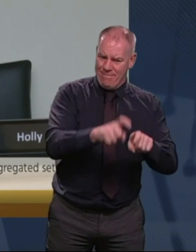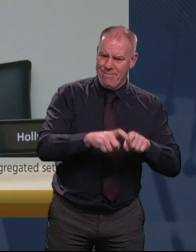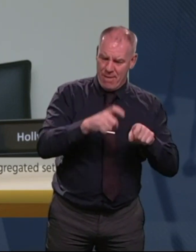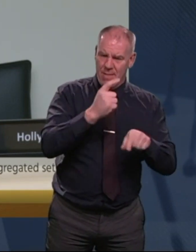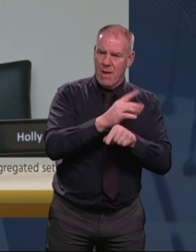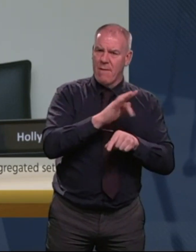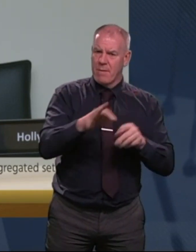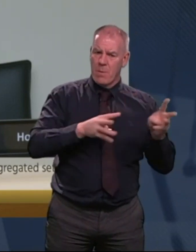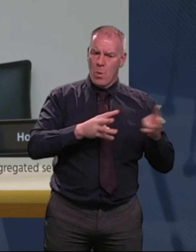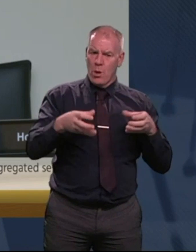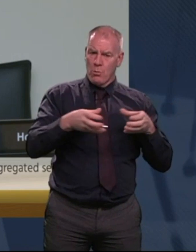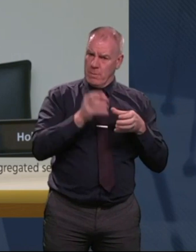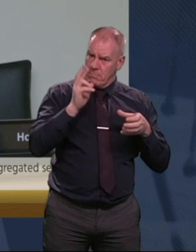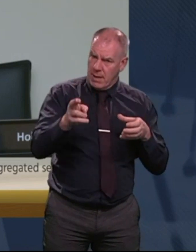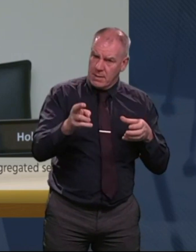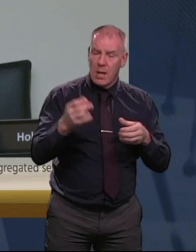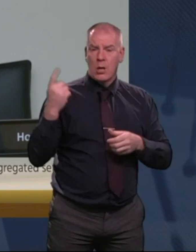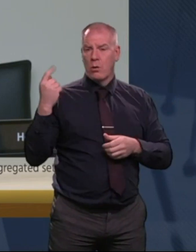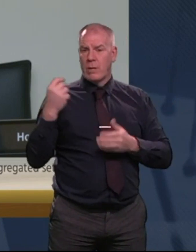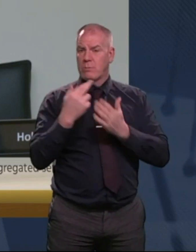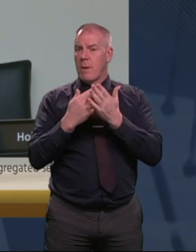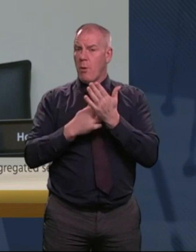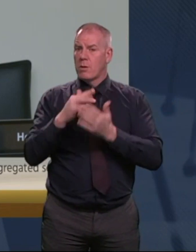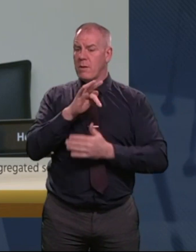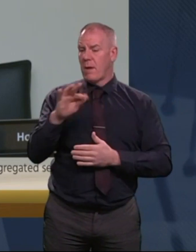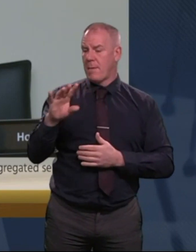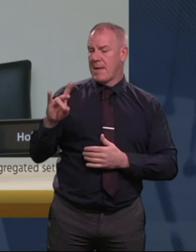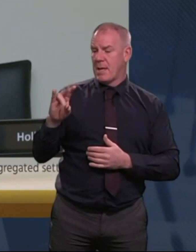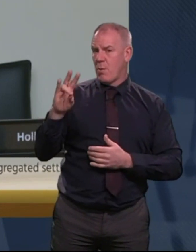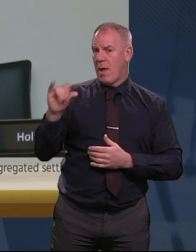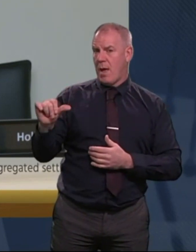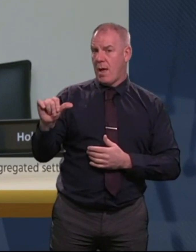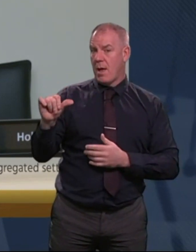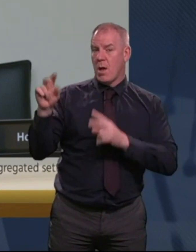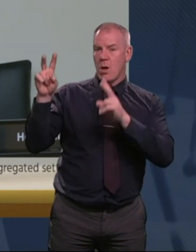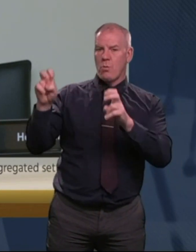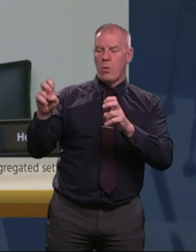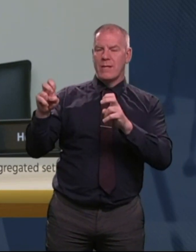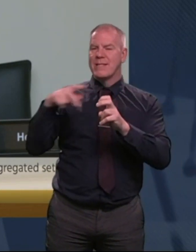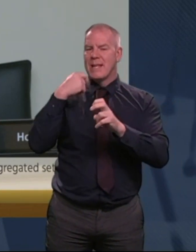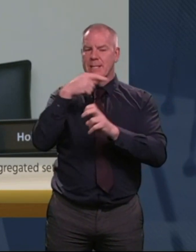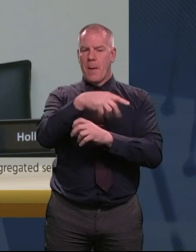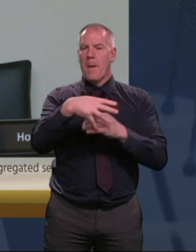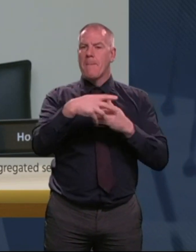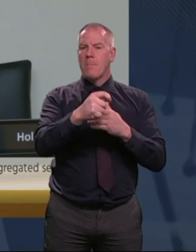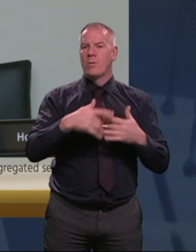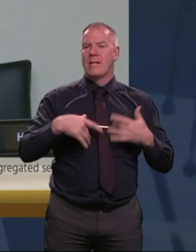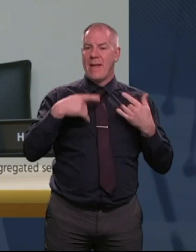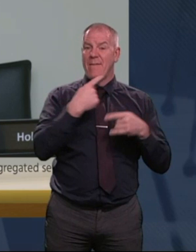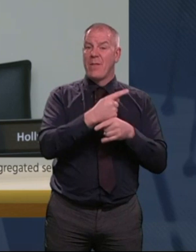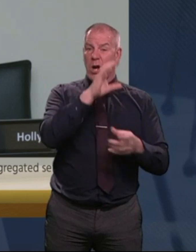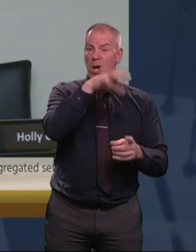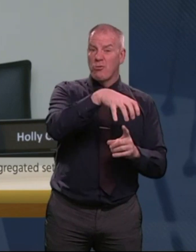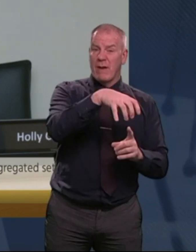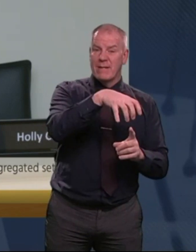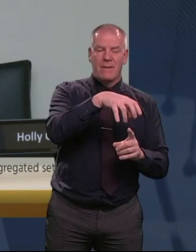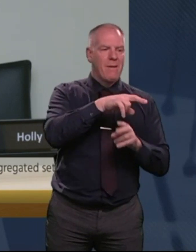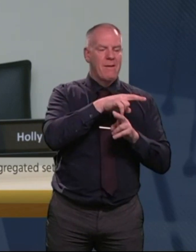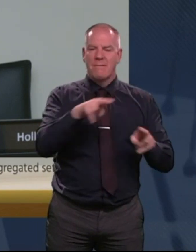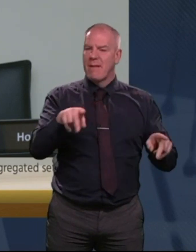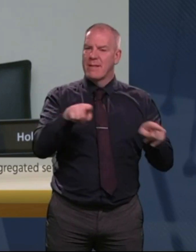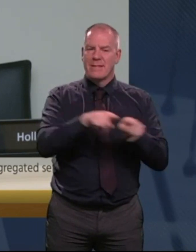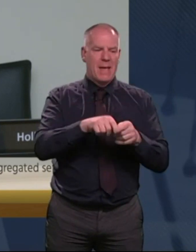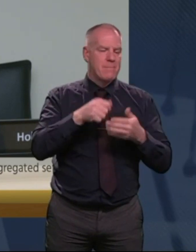group. And a recent HICRA report established that, and I quote, most residents who lived in congregated settings did not have the